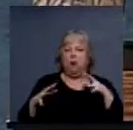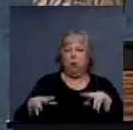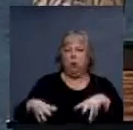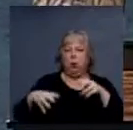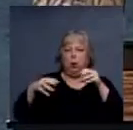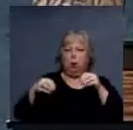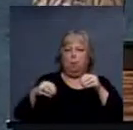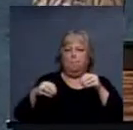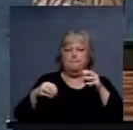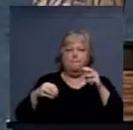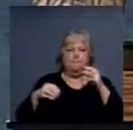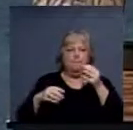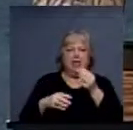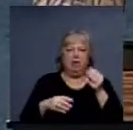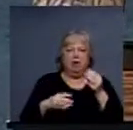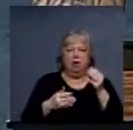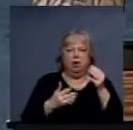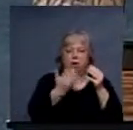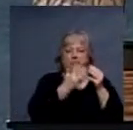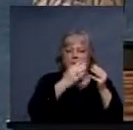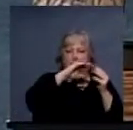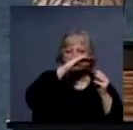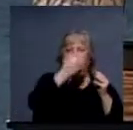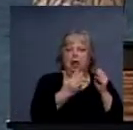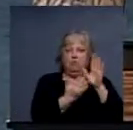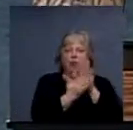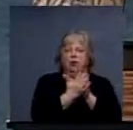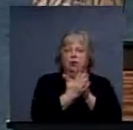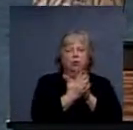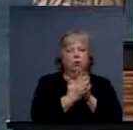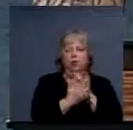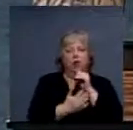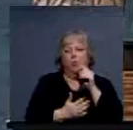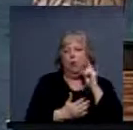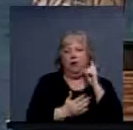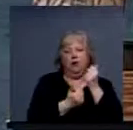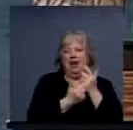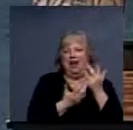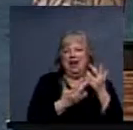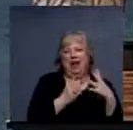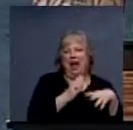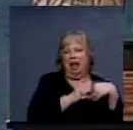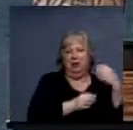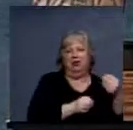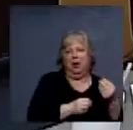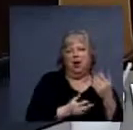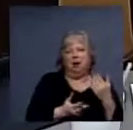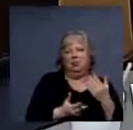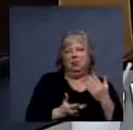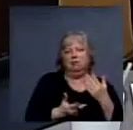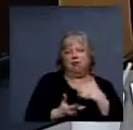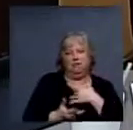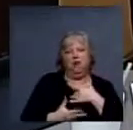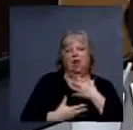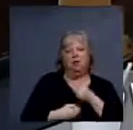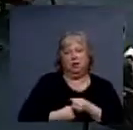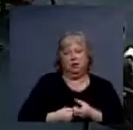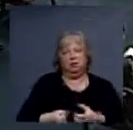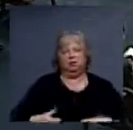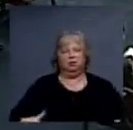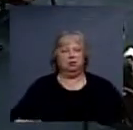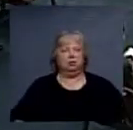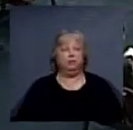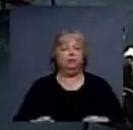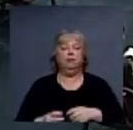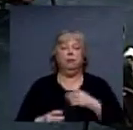of that door, I don't think you can hardly hear anything at night outside. I'm Okay. confident with that. Okay, thank you.